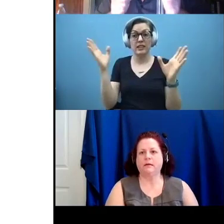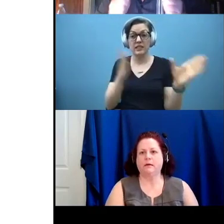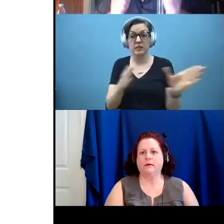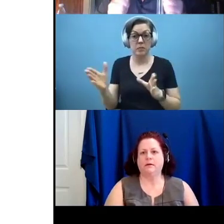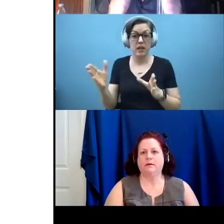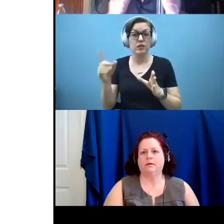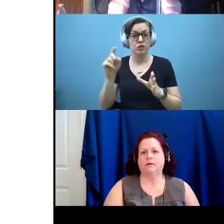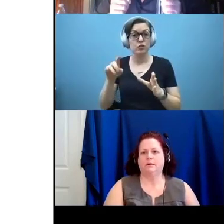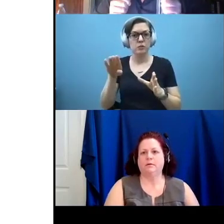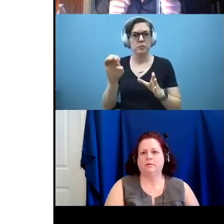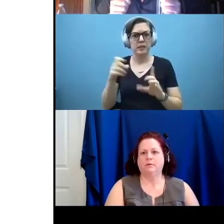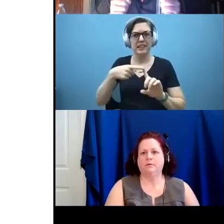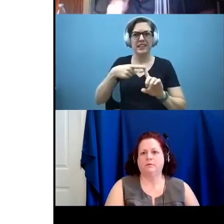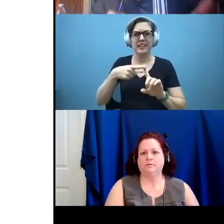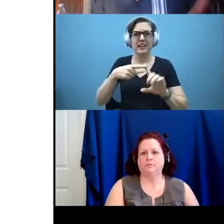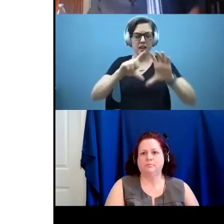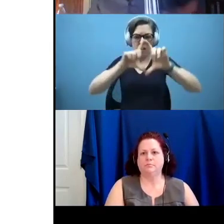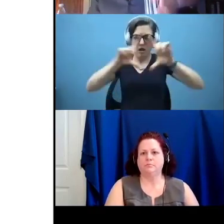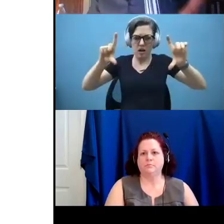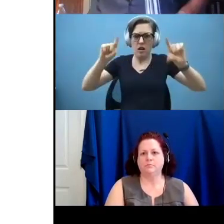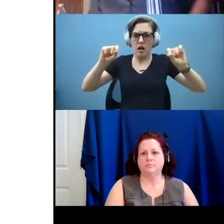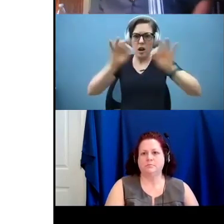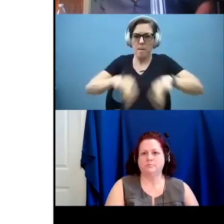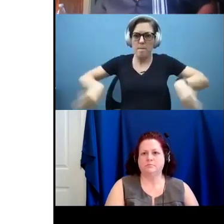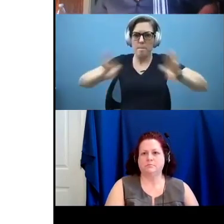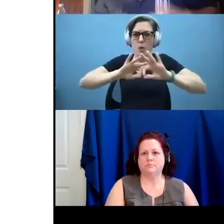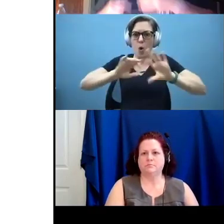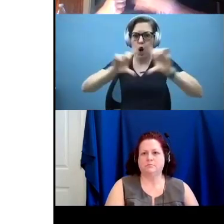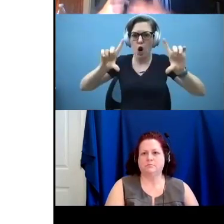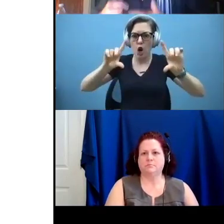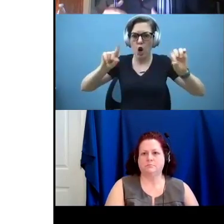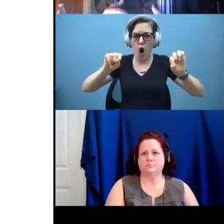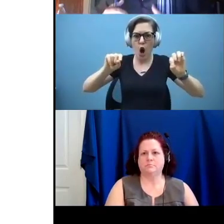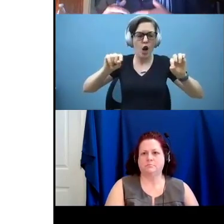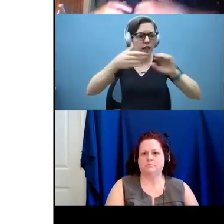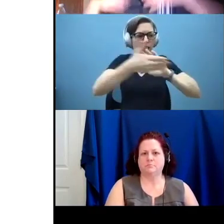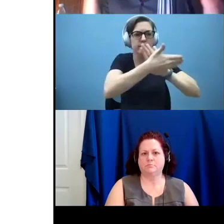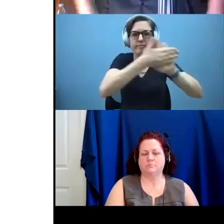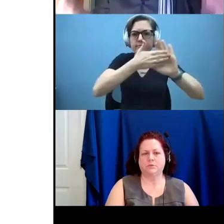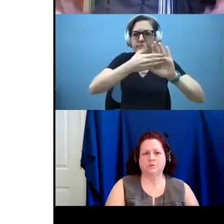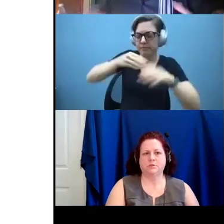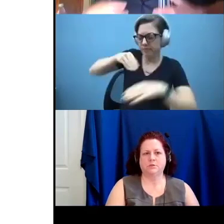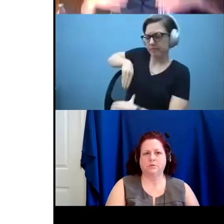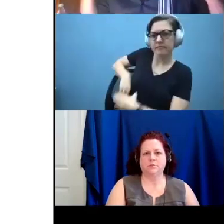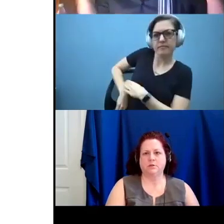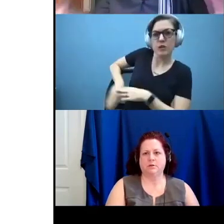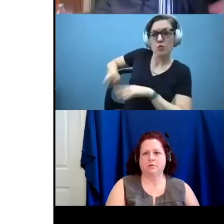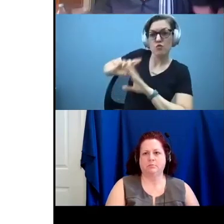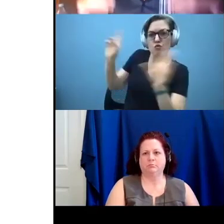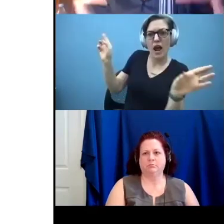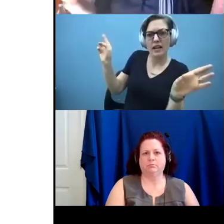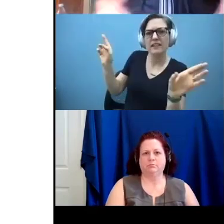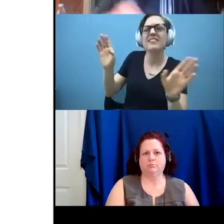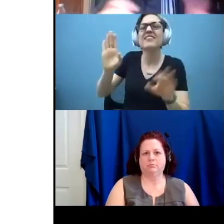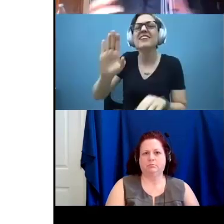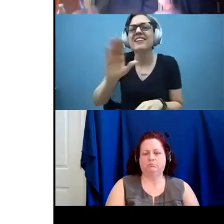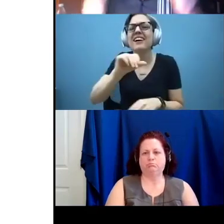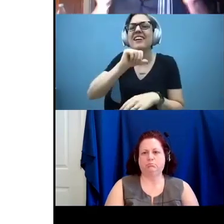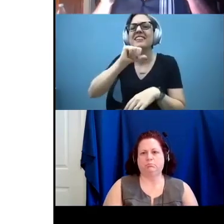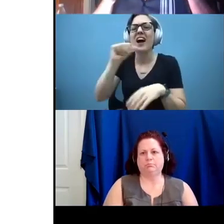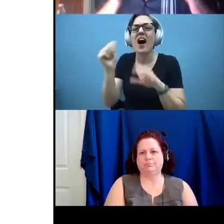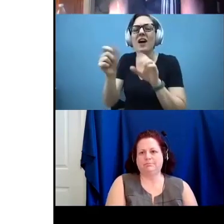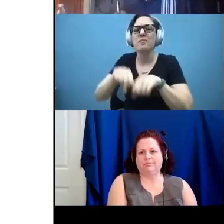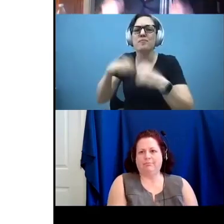index card that's laminated that a person can keep in their pocket, or even, I mean, not to violate the HIPAA rights of